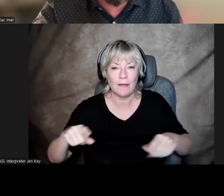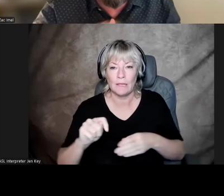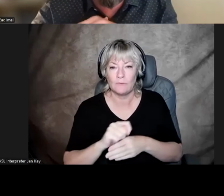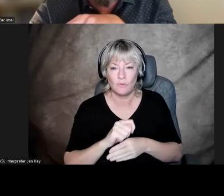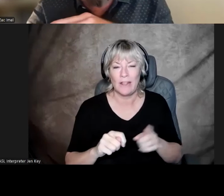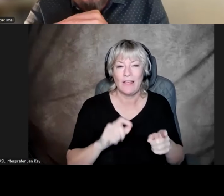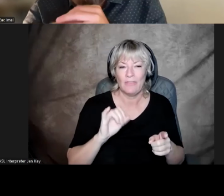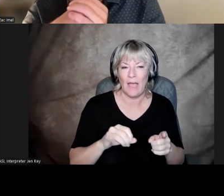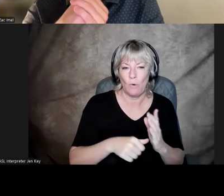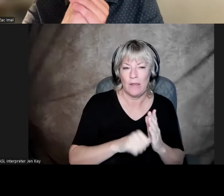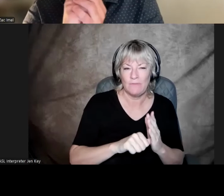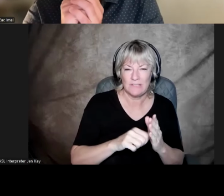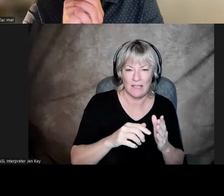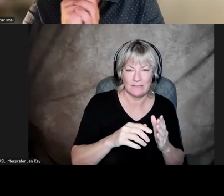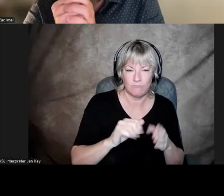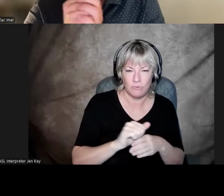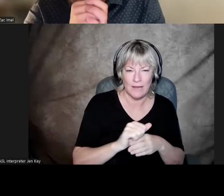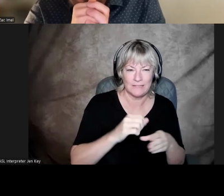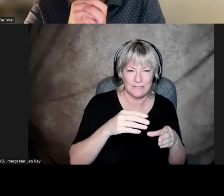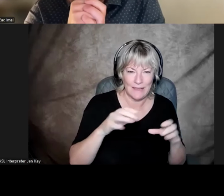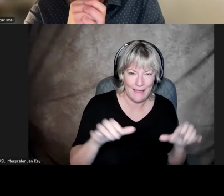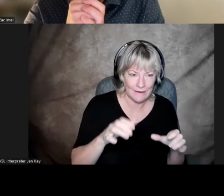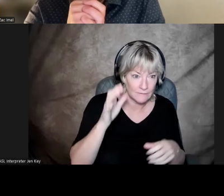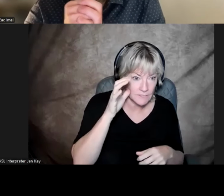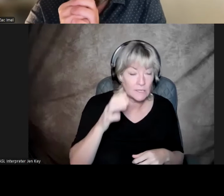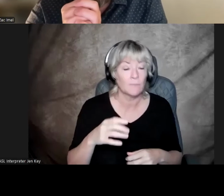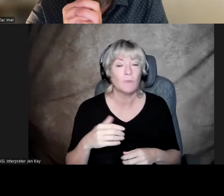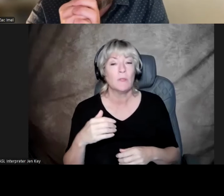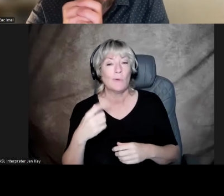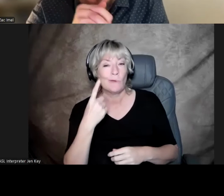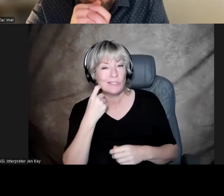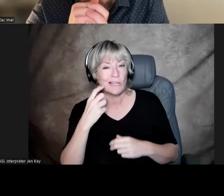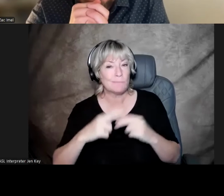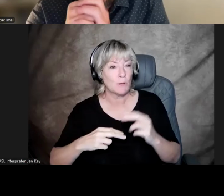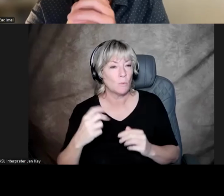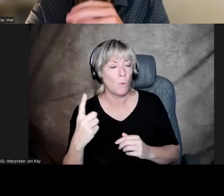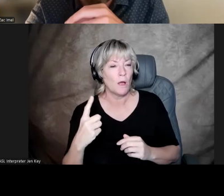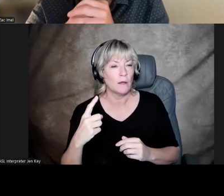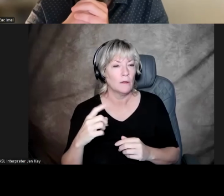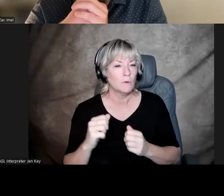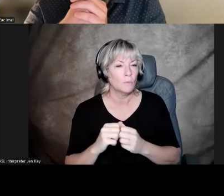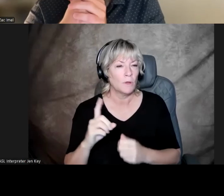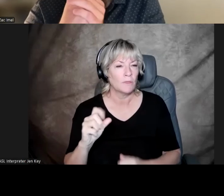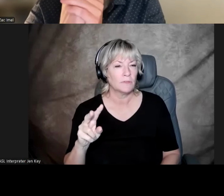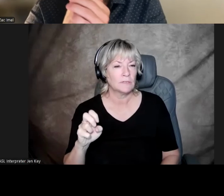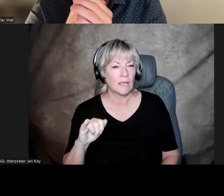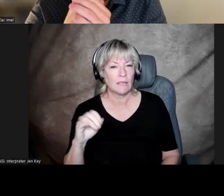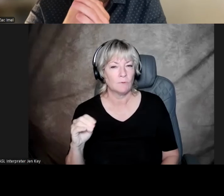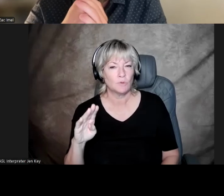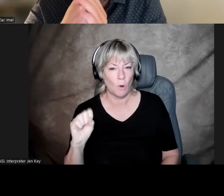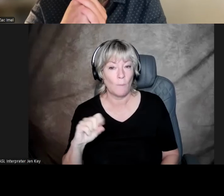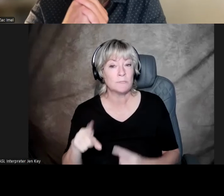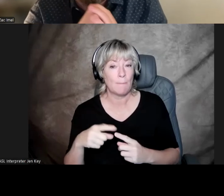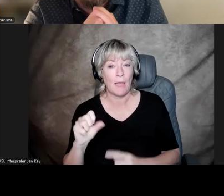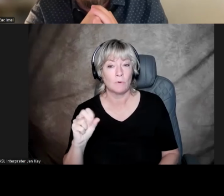active listening. We have one that we just built with Dave Jobs on suicide prevention that's going to be released very soon. Really